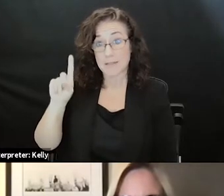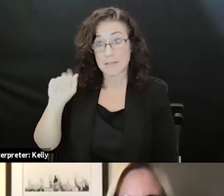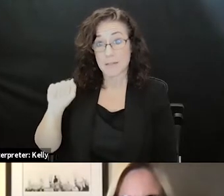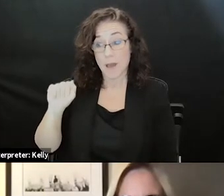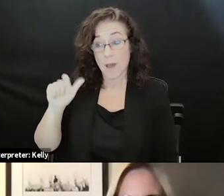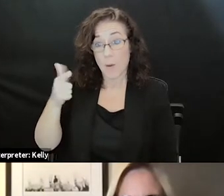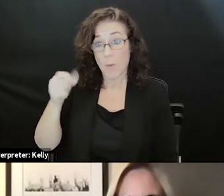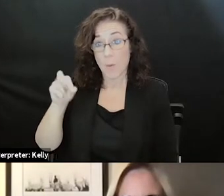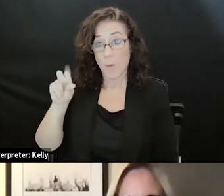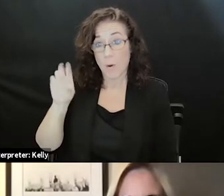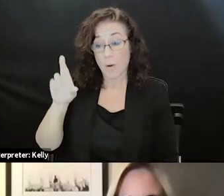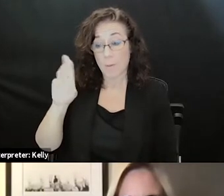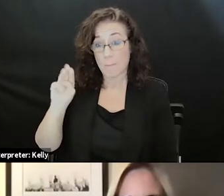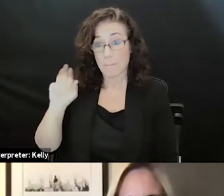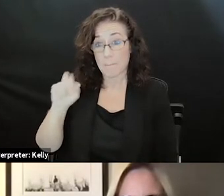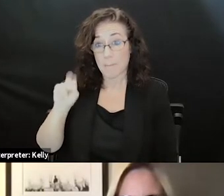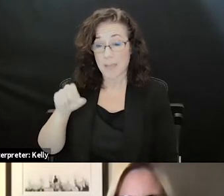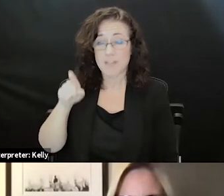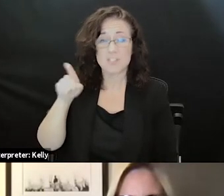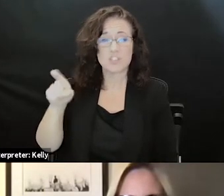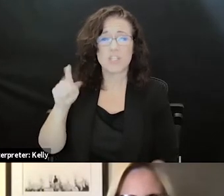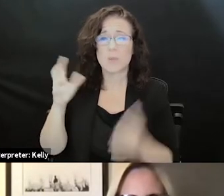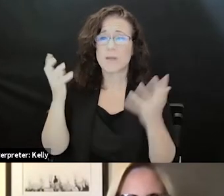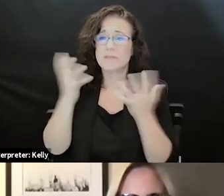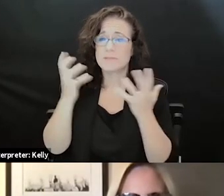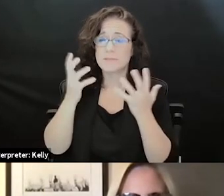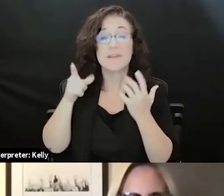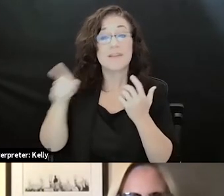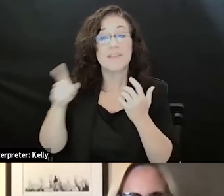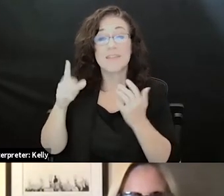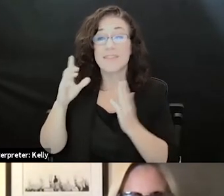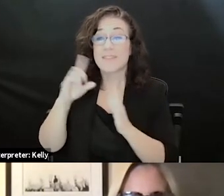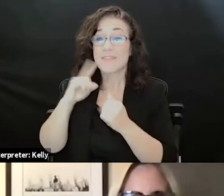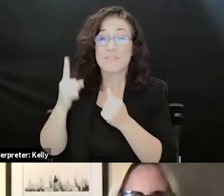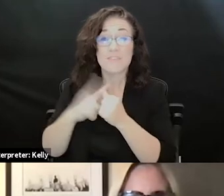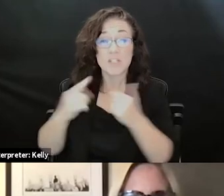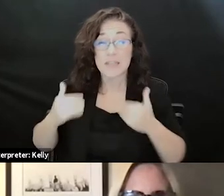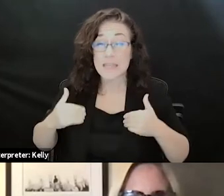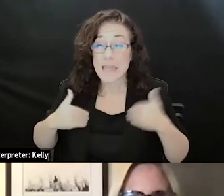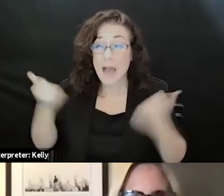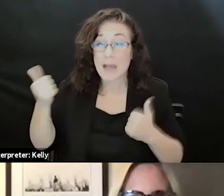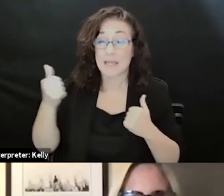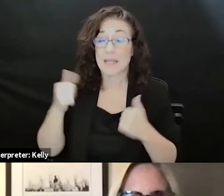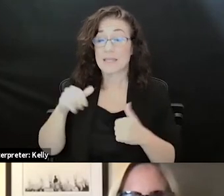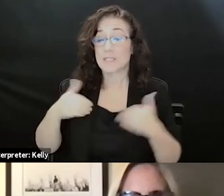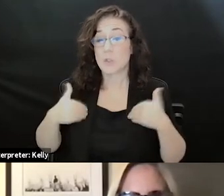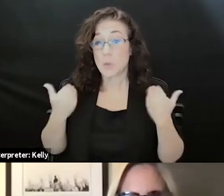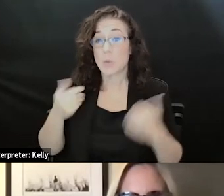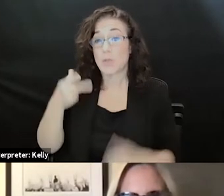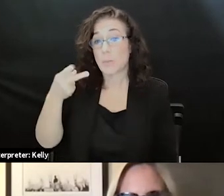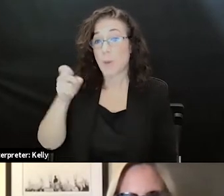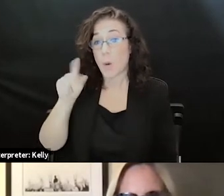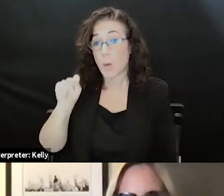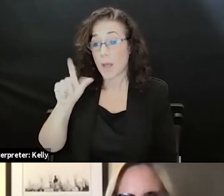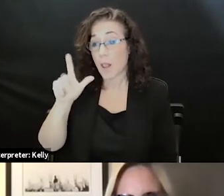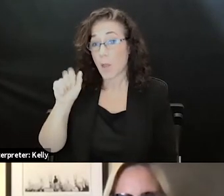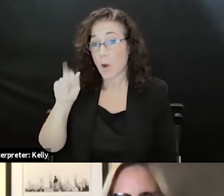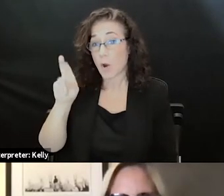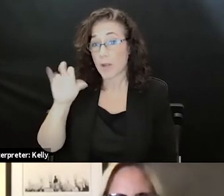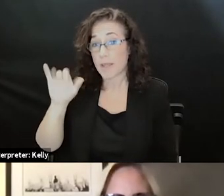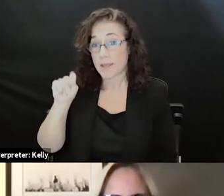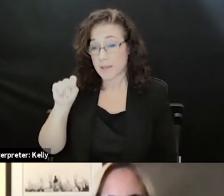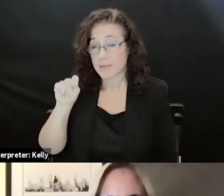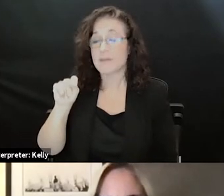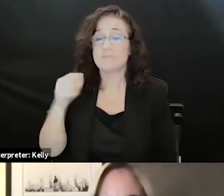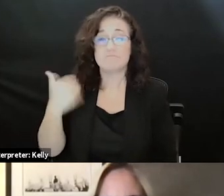laureate was spectacular last wednesday the five of us are proud to read a few lines from the beautiful poem in